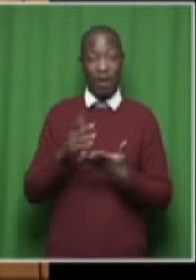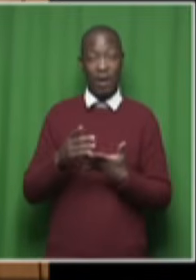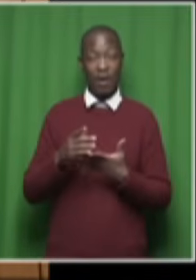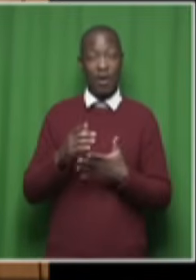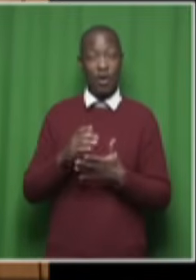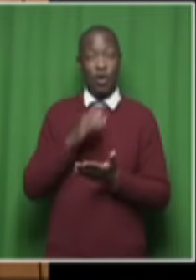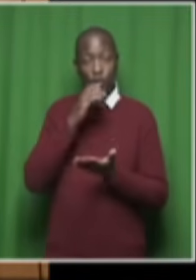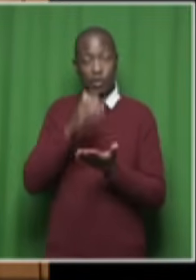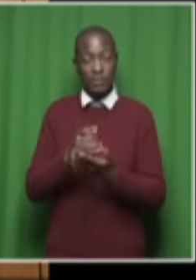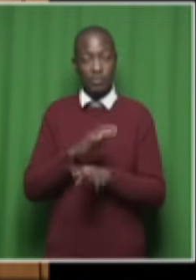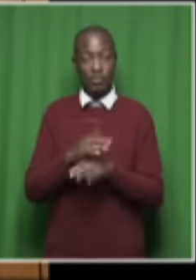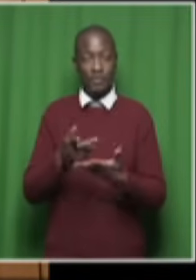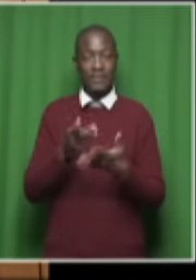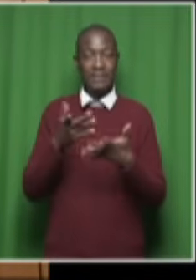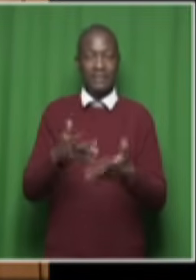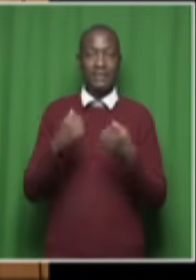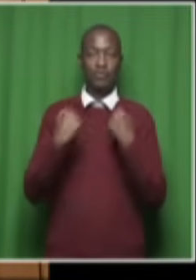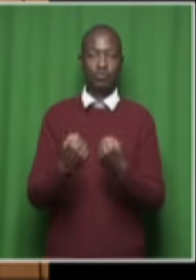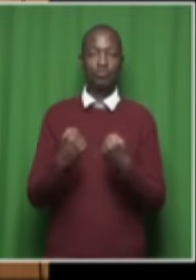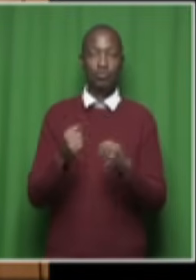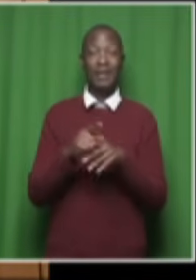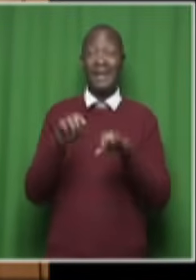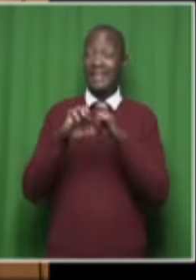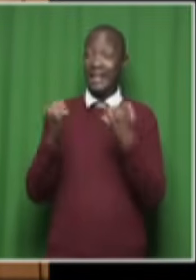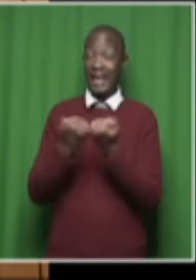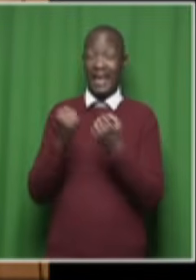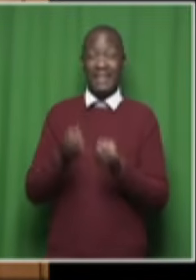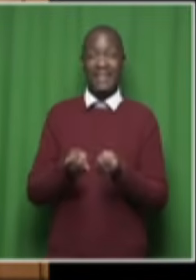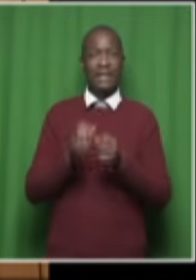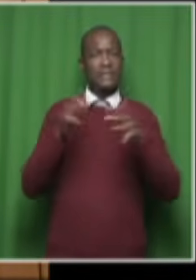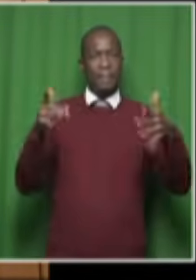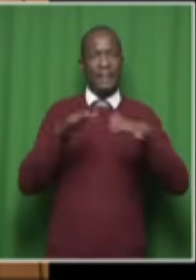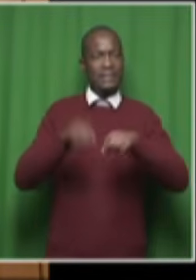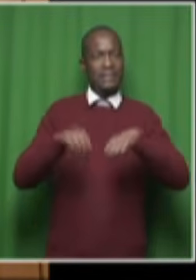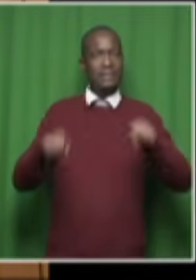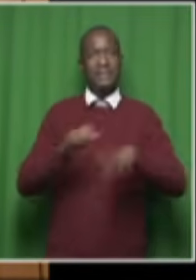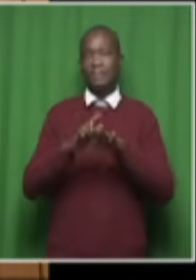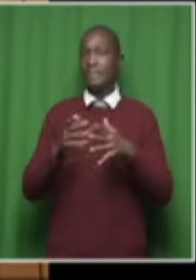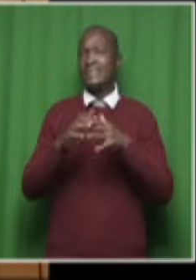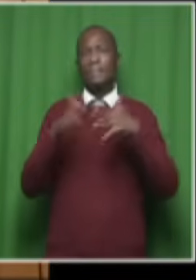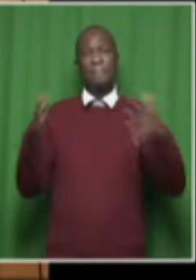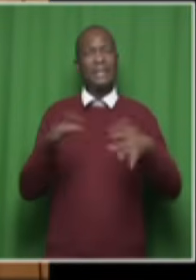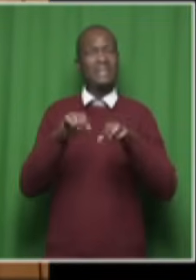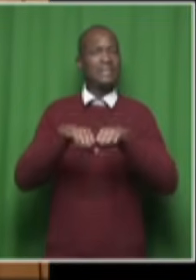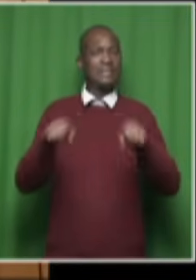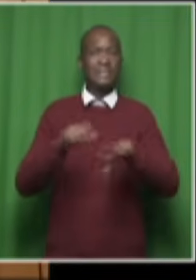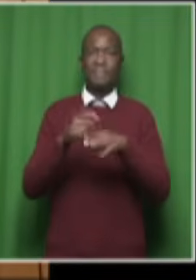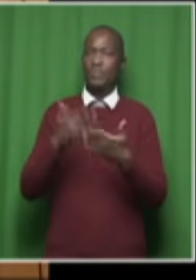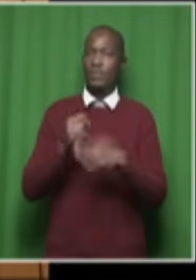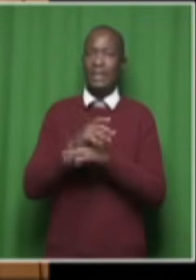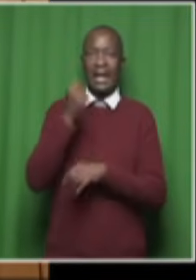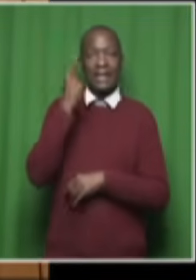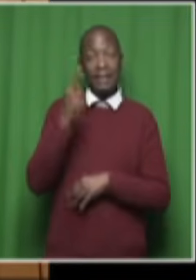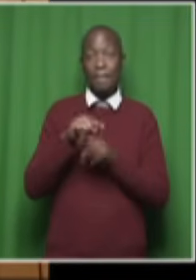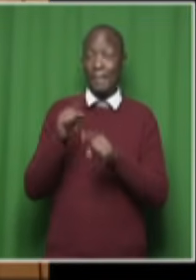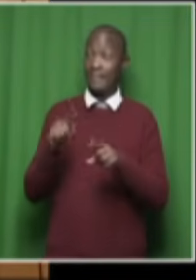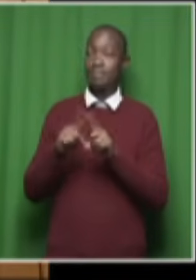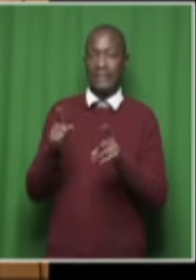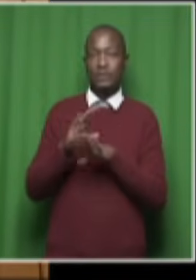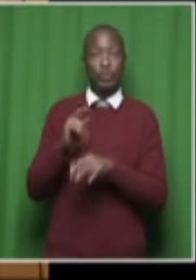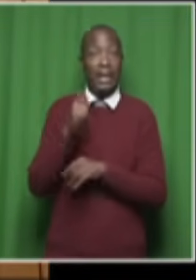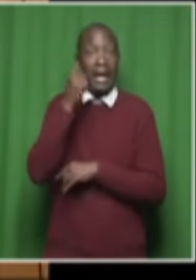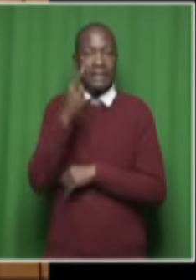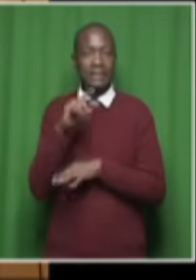is it's a big system, and there's a lot of feedbacks. It's a difficult system to understand, but as far as we understand, there